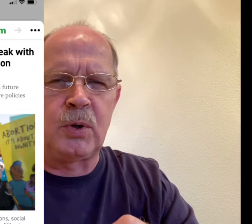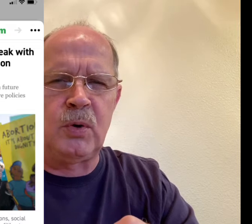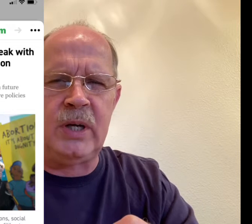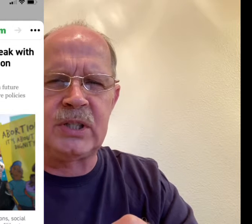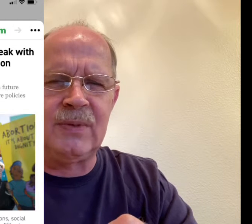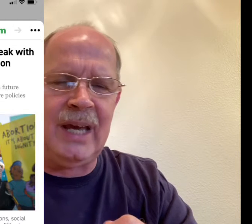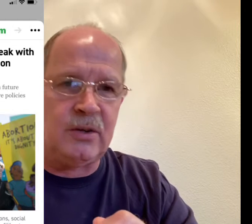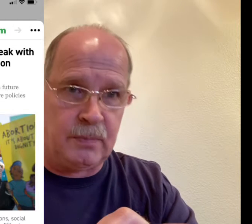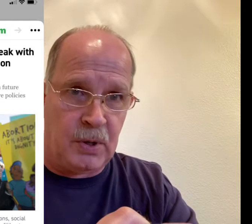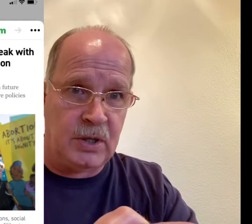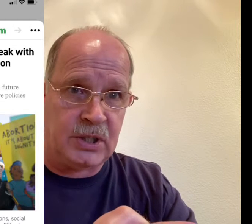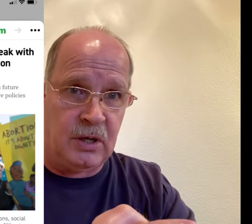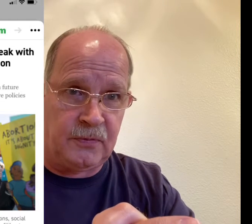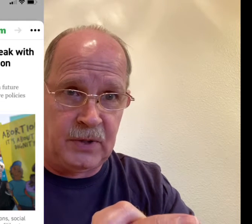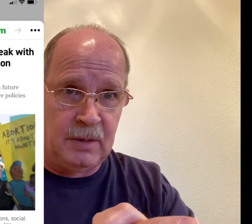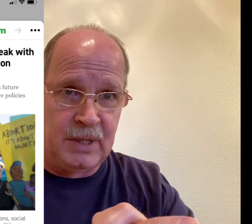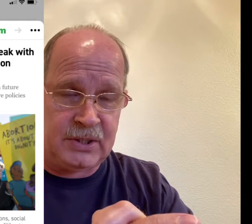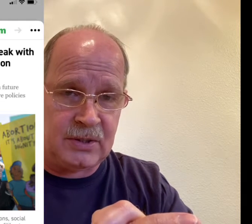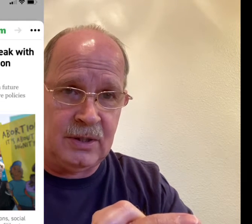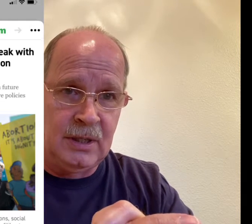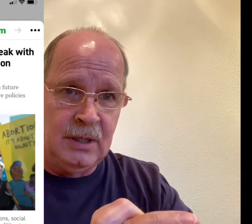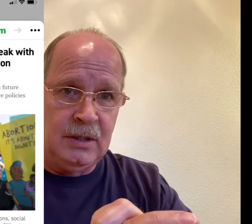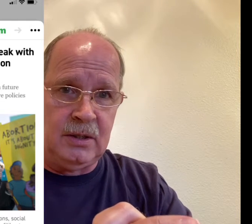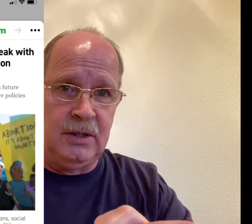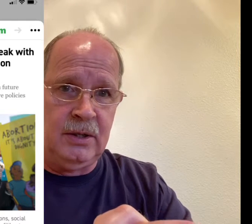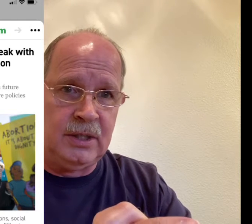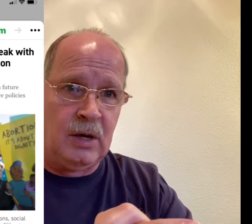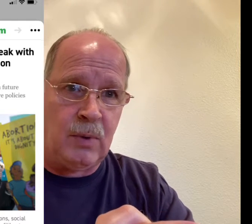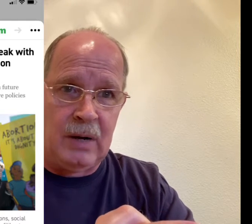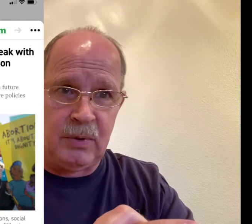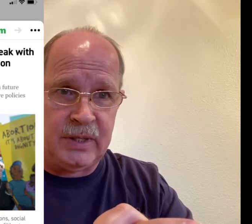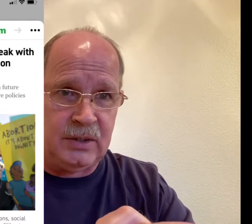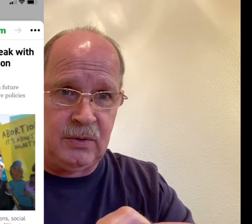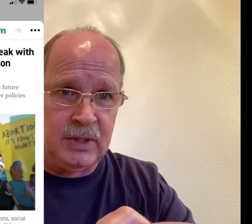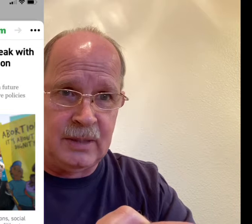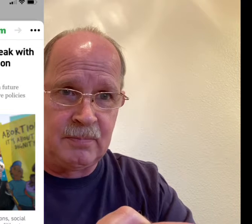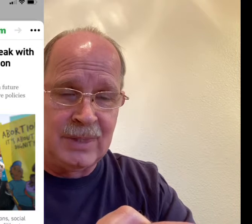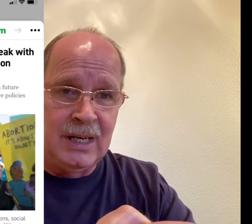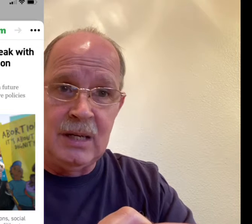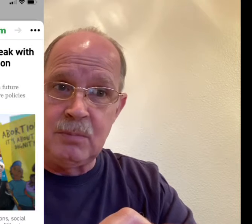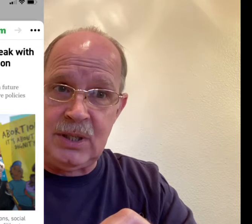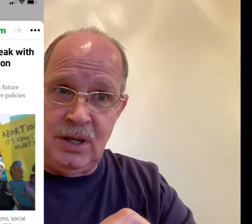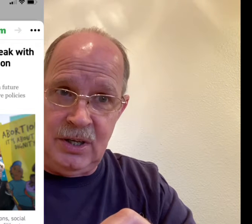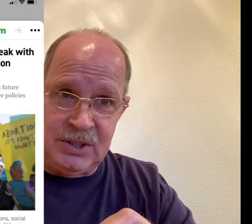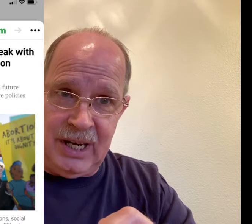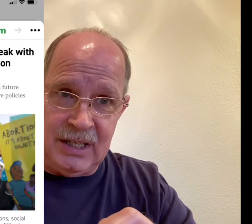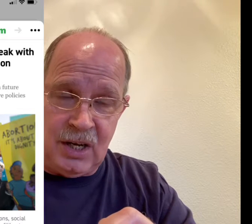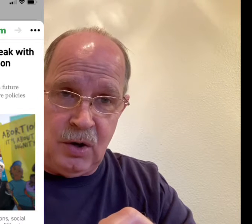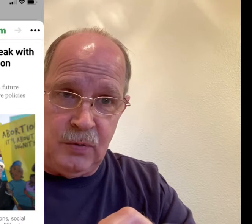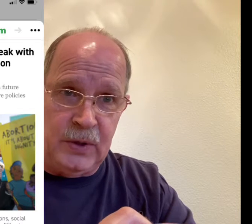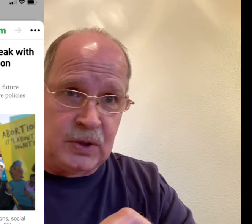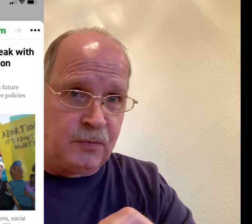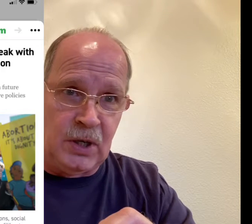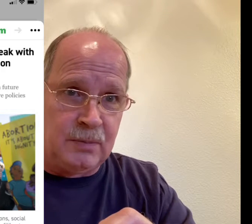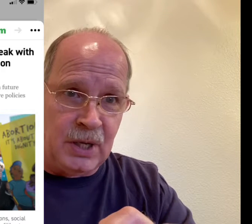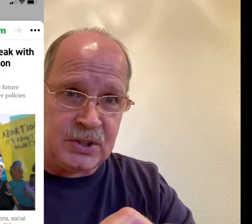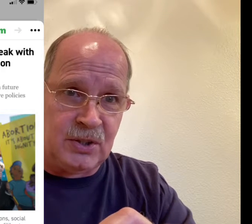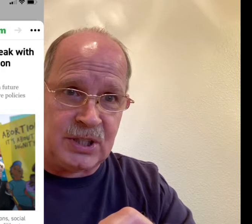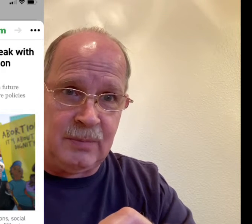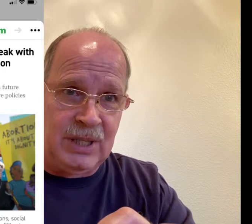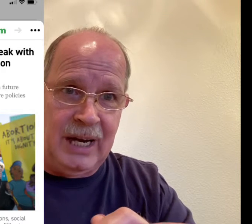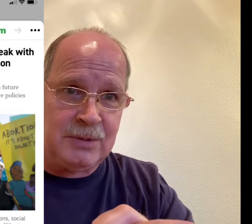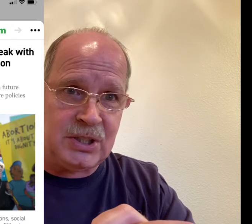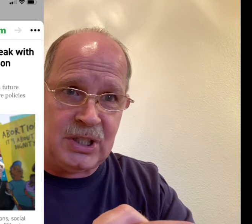with progressive counterparts on filibuster. Now, why would they do that? Because they know that the